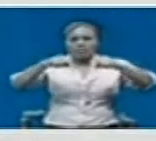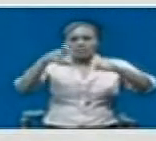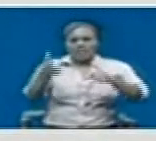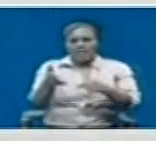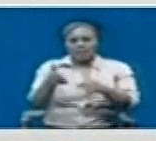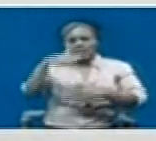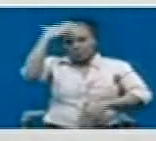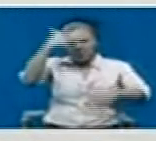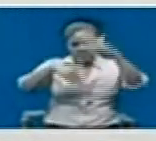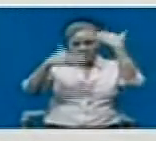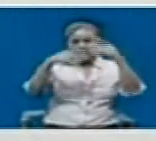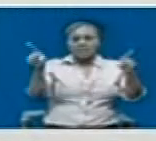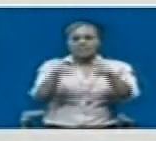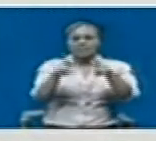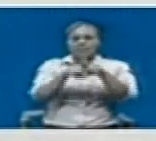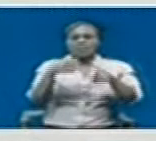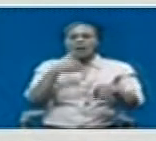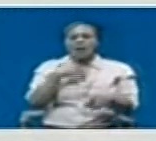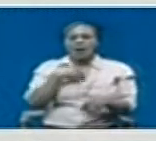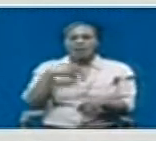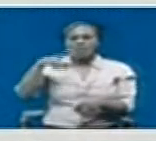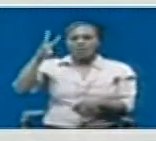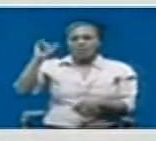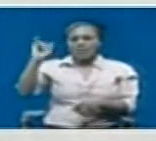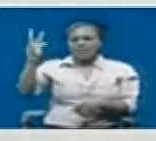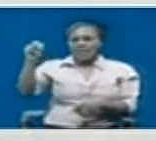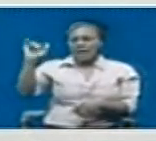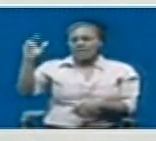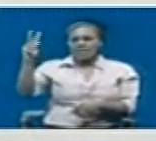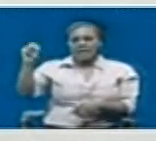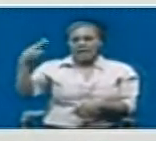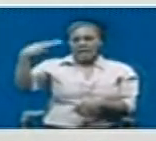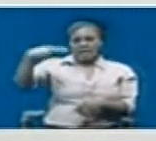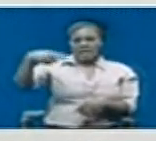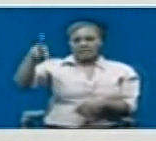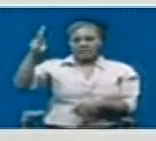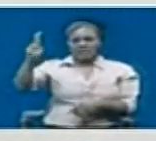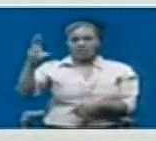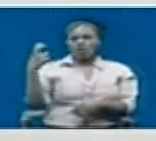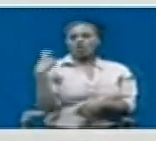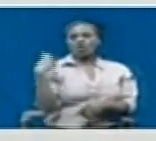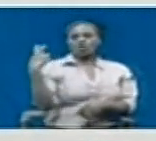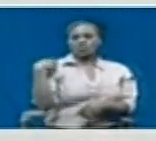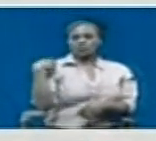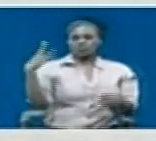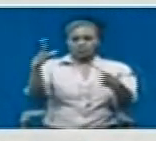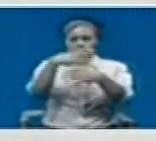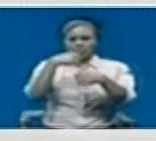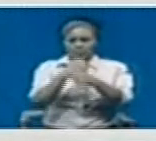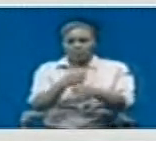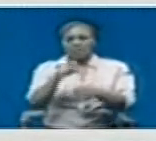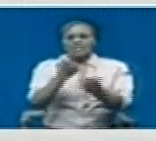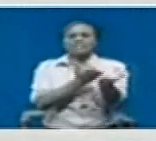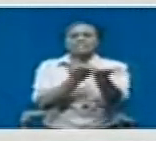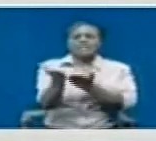Strathmore University. We also have Perminus Wainaina, who is an HR consultant at Corporate Staffing